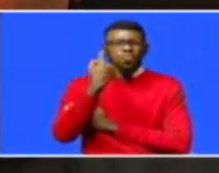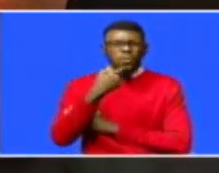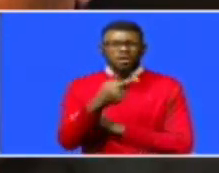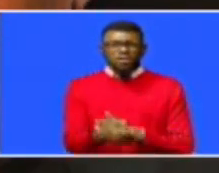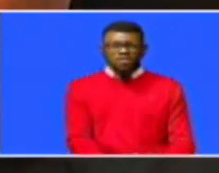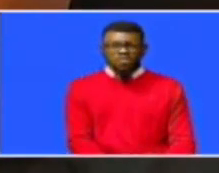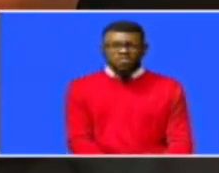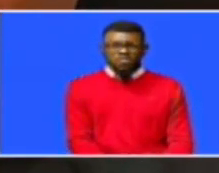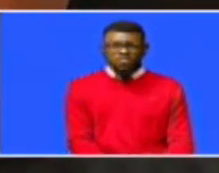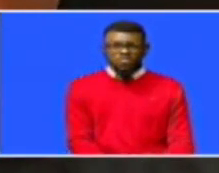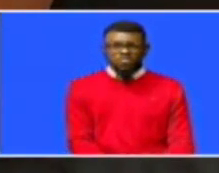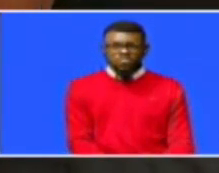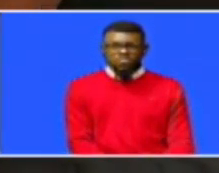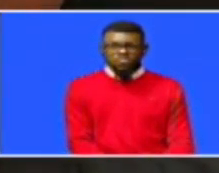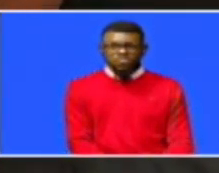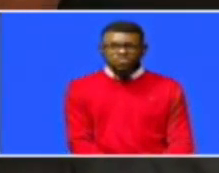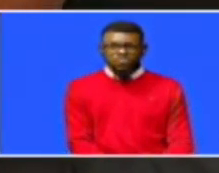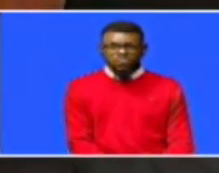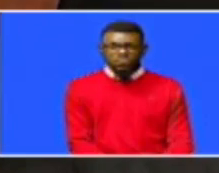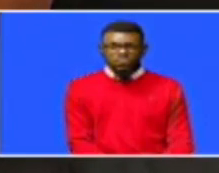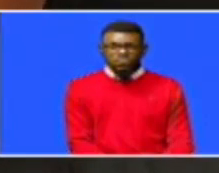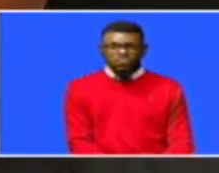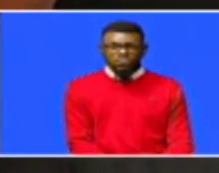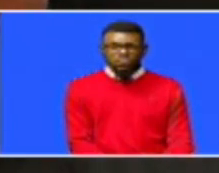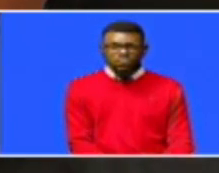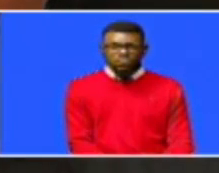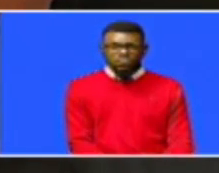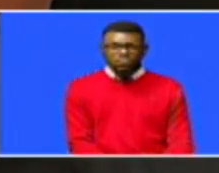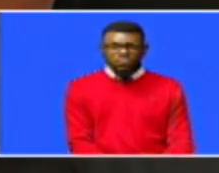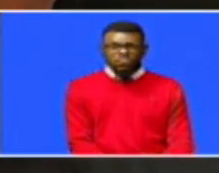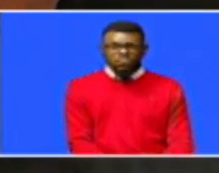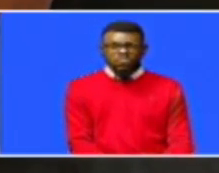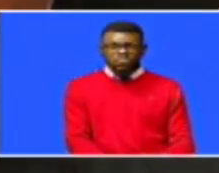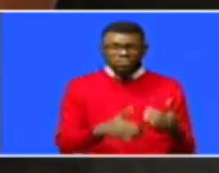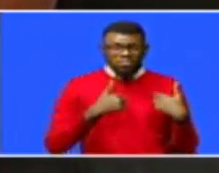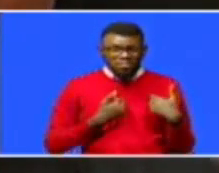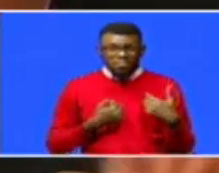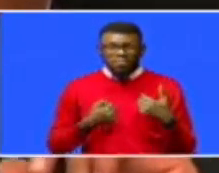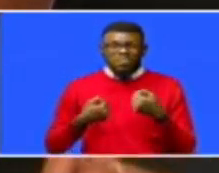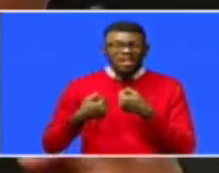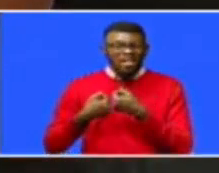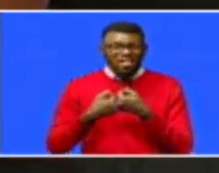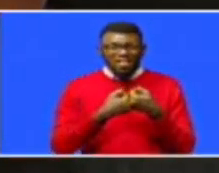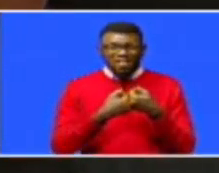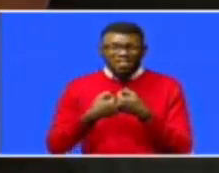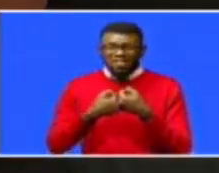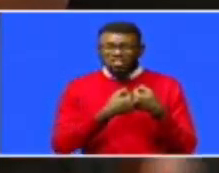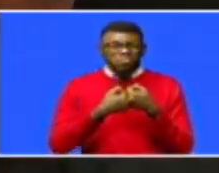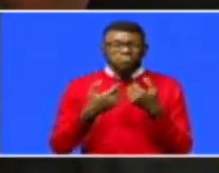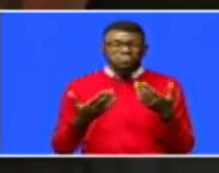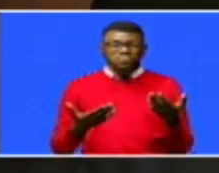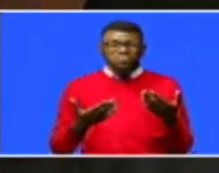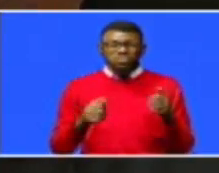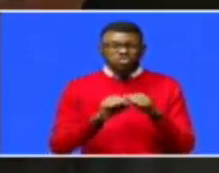living in the camps in this region. So we have a challenge, really. That challenge is not only social challenge,